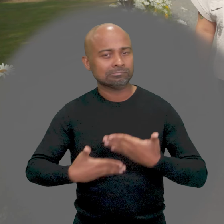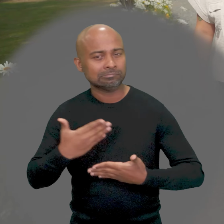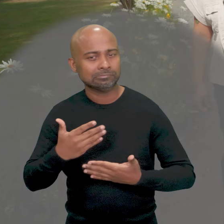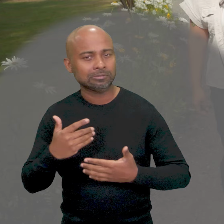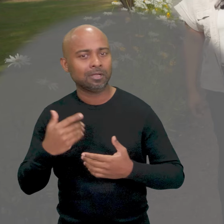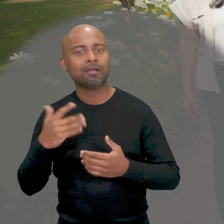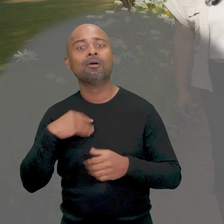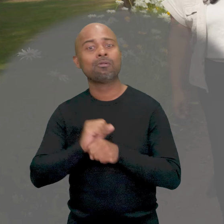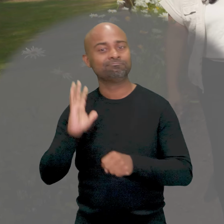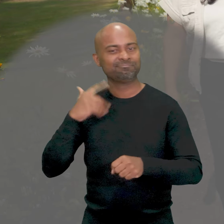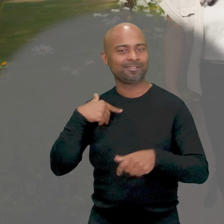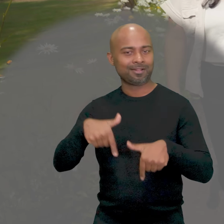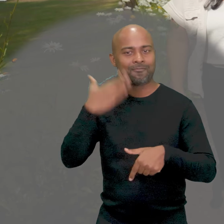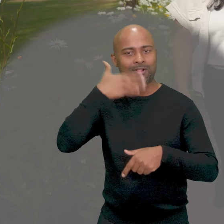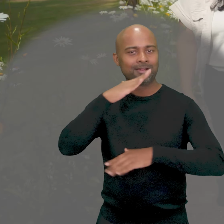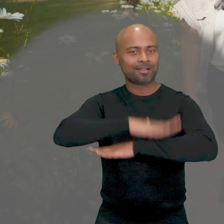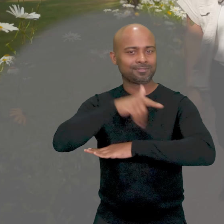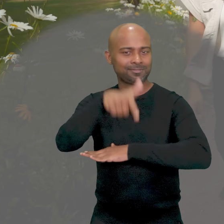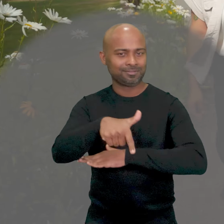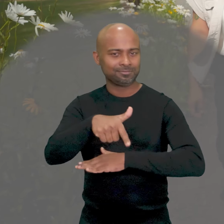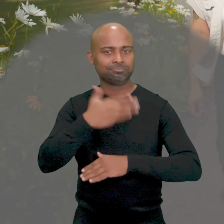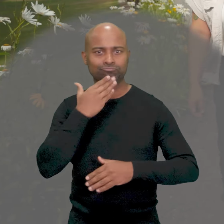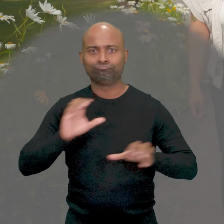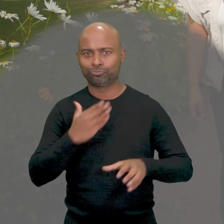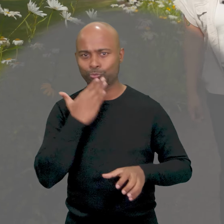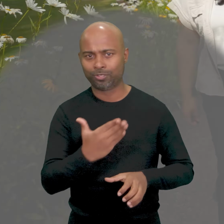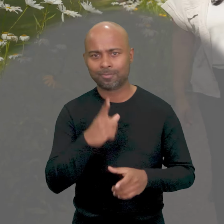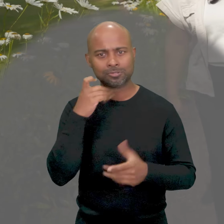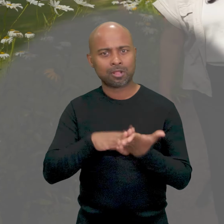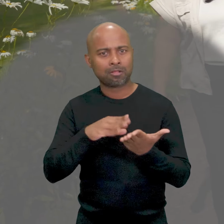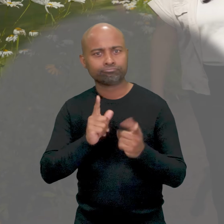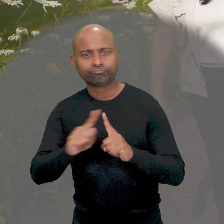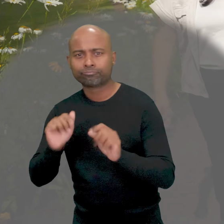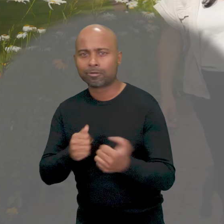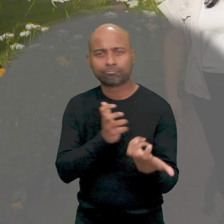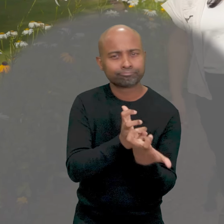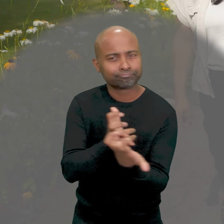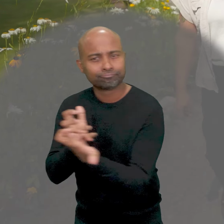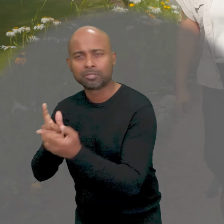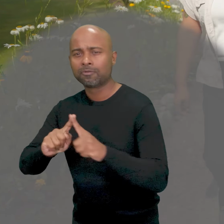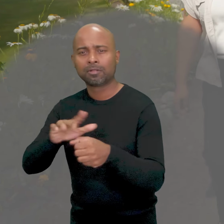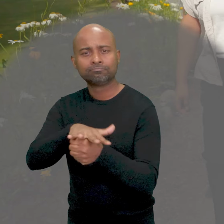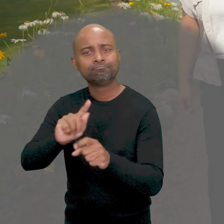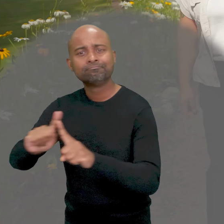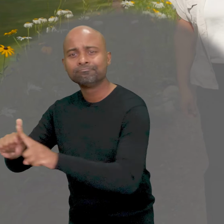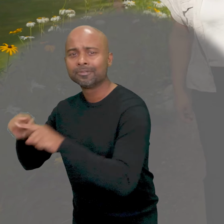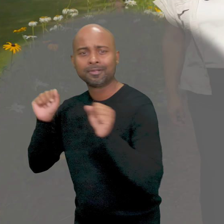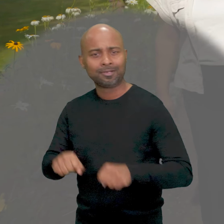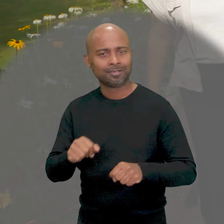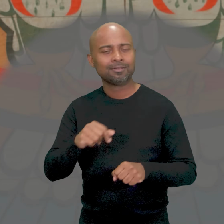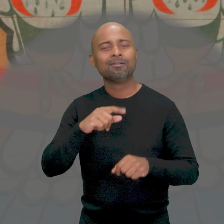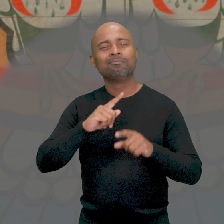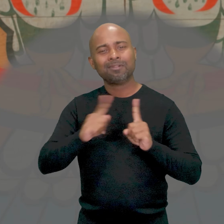She did work here previously. She was at the front desk, and she did very well there. Because she learns so quickly, she can adapt very well in different